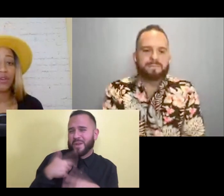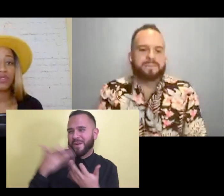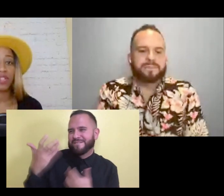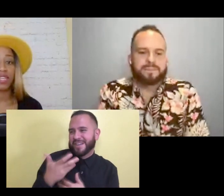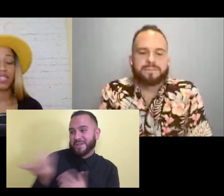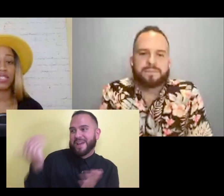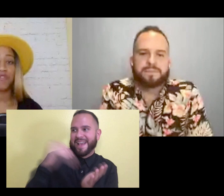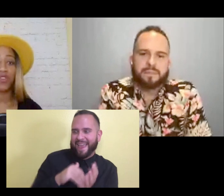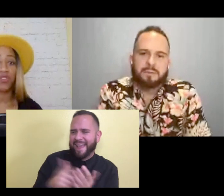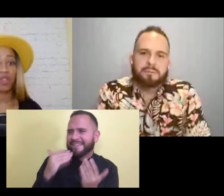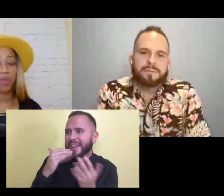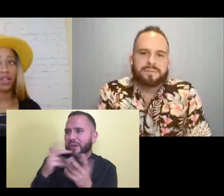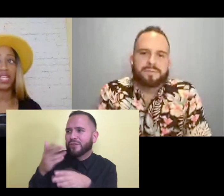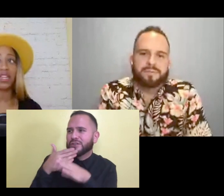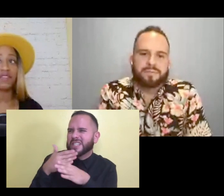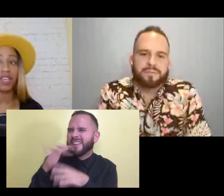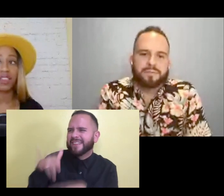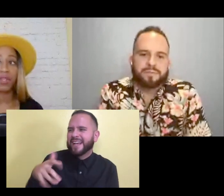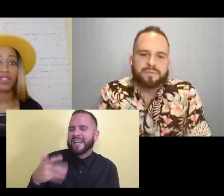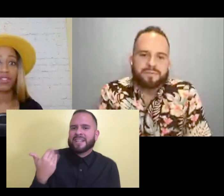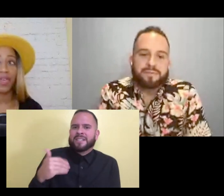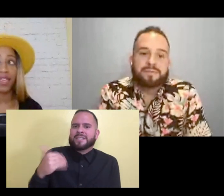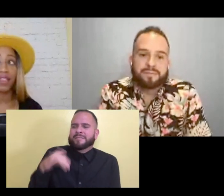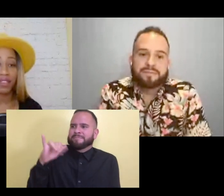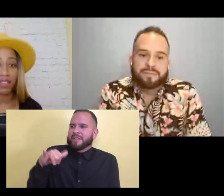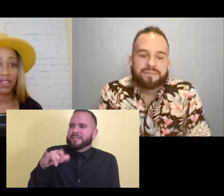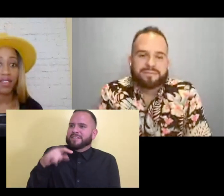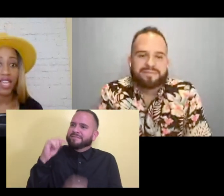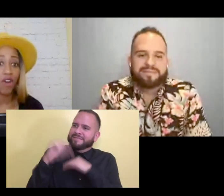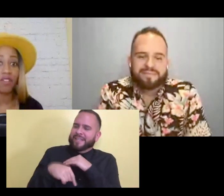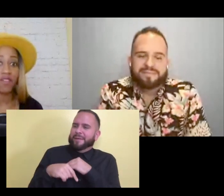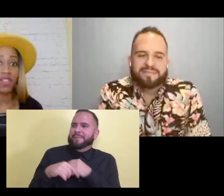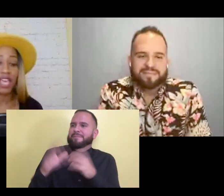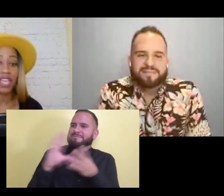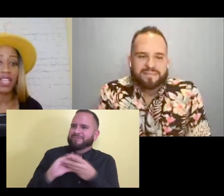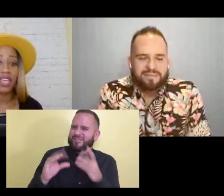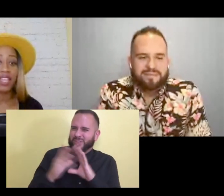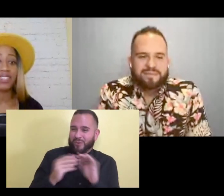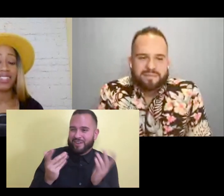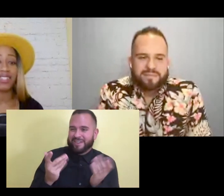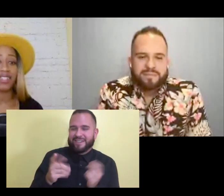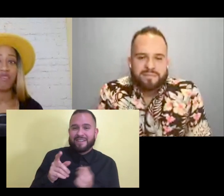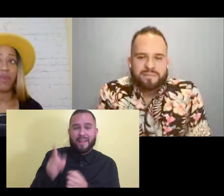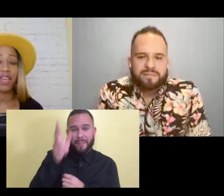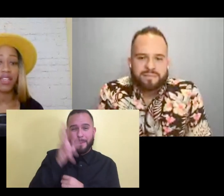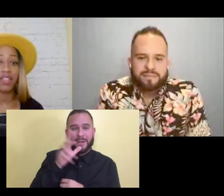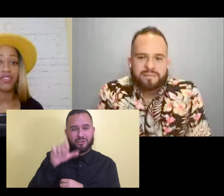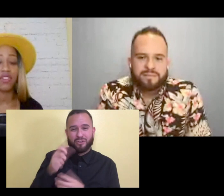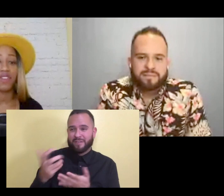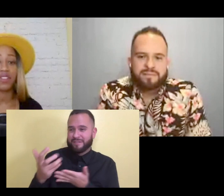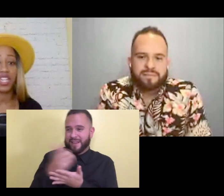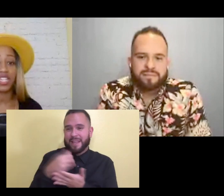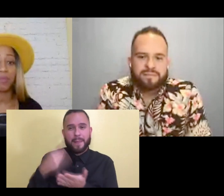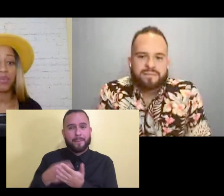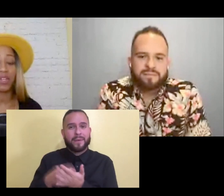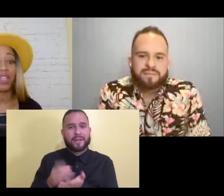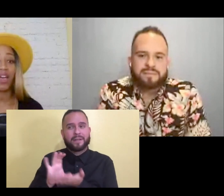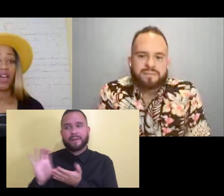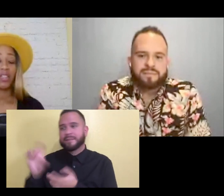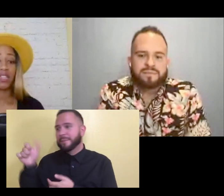was really insightful. The parents, they could have taken the money to do anything, like all of it, and they decided to give back and start a foundation and